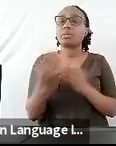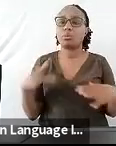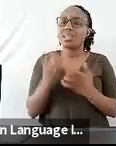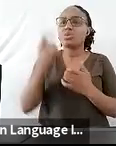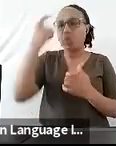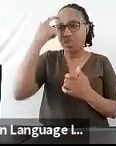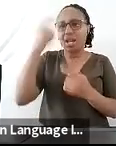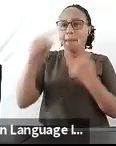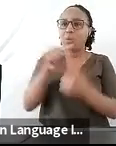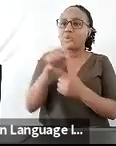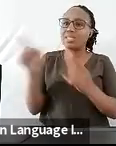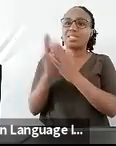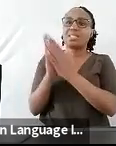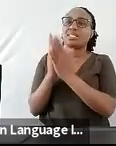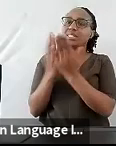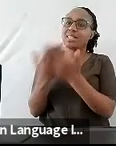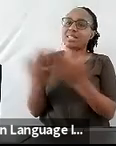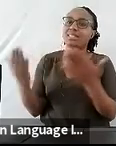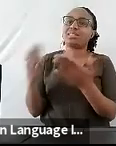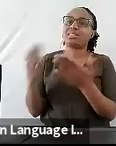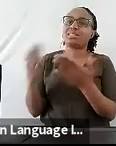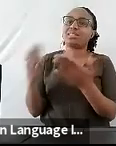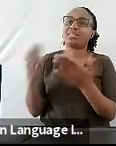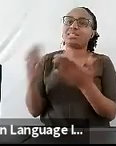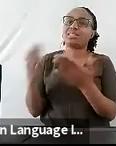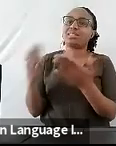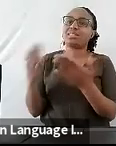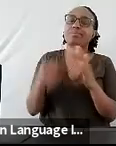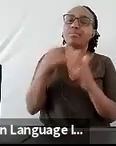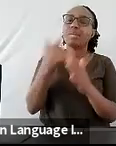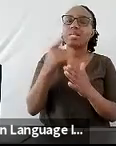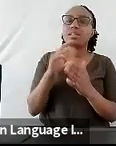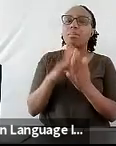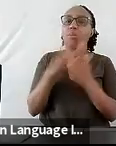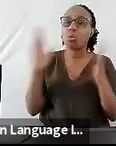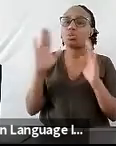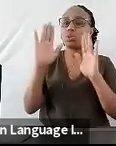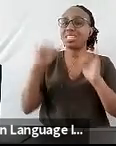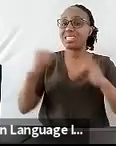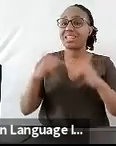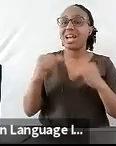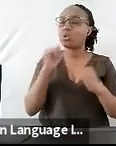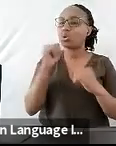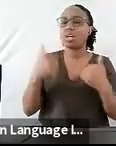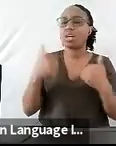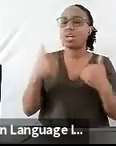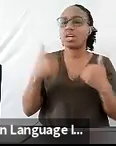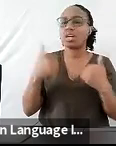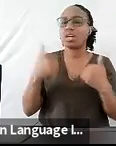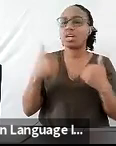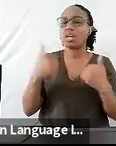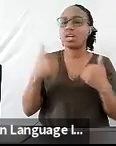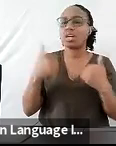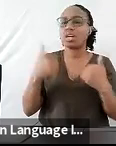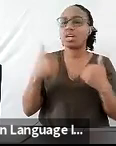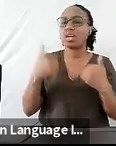of those ones that I wrote, and I said it multiple times in the essay, I don't have the answer for this one. I just know that it's a pattern that needs to be paid attention to,